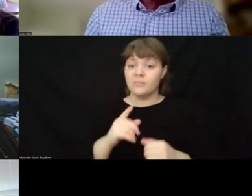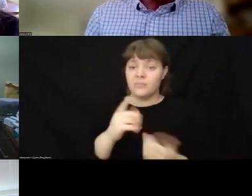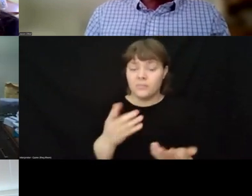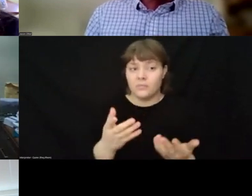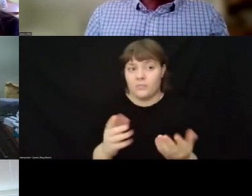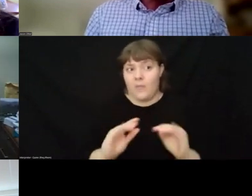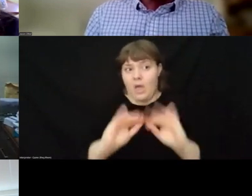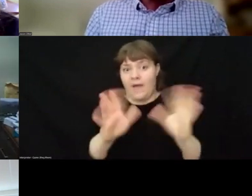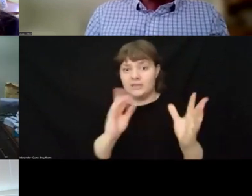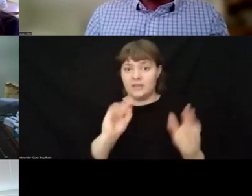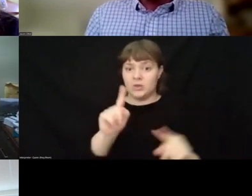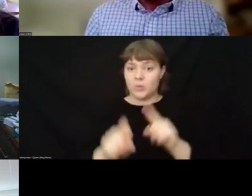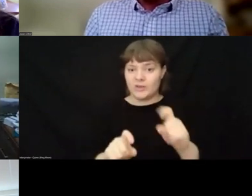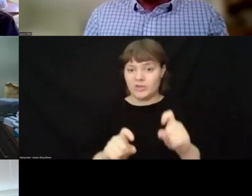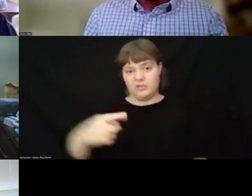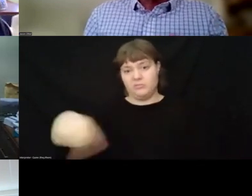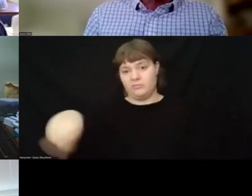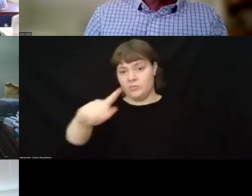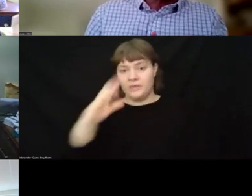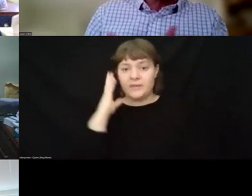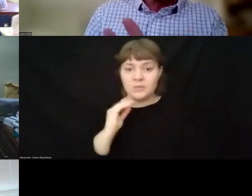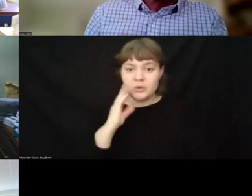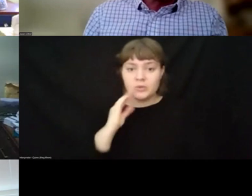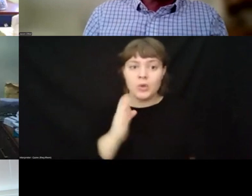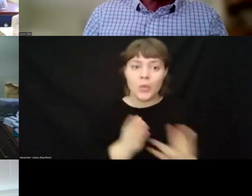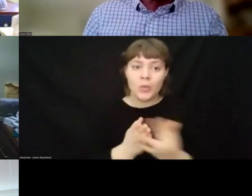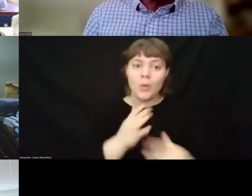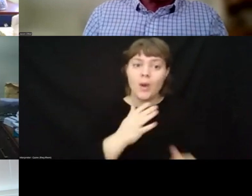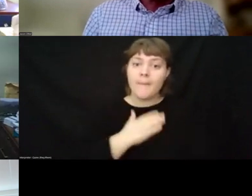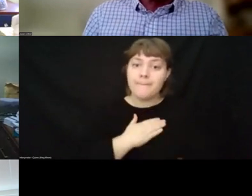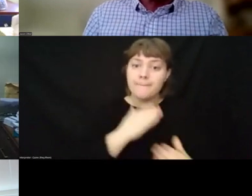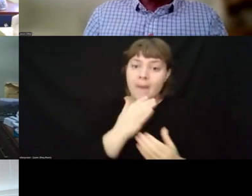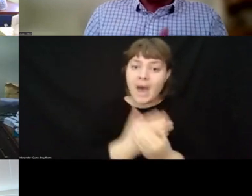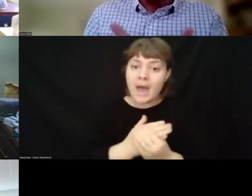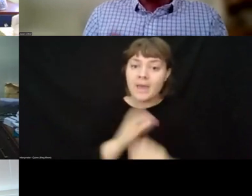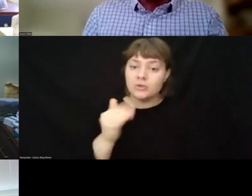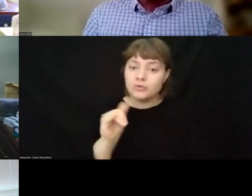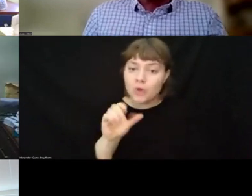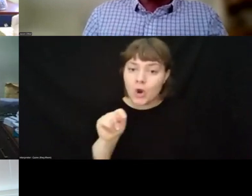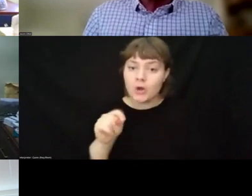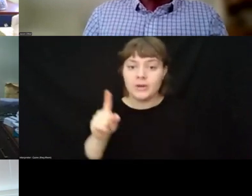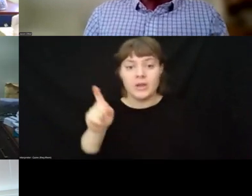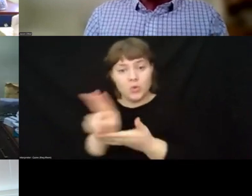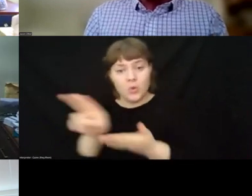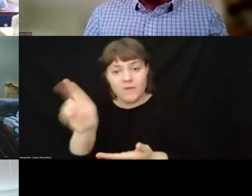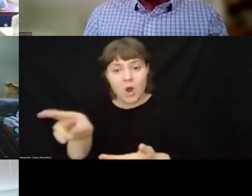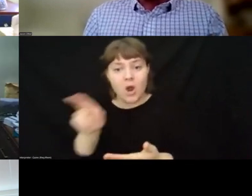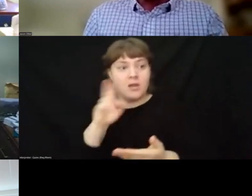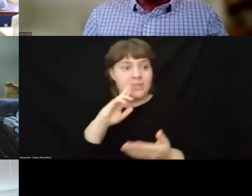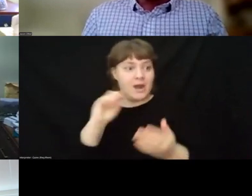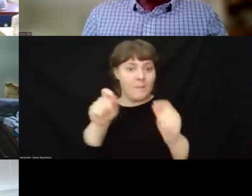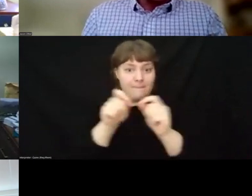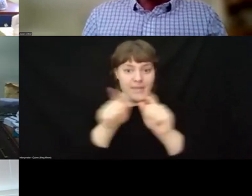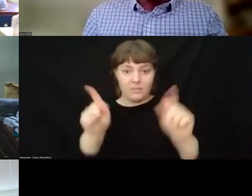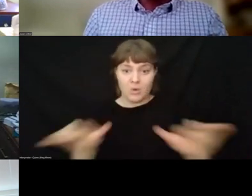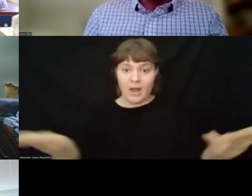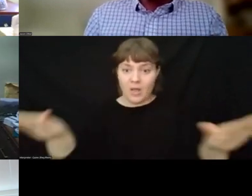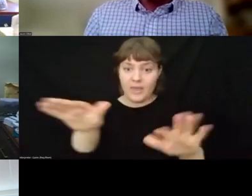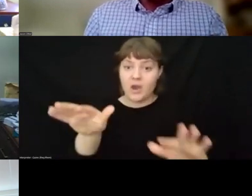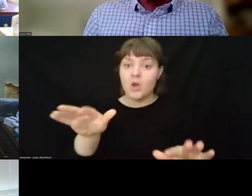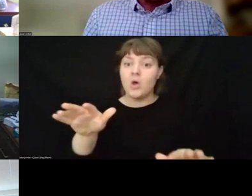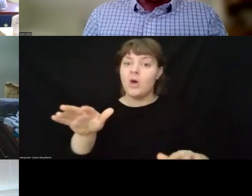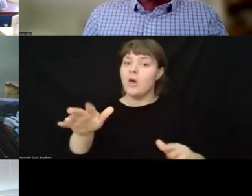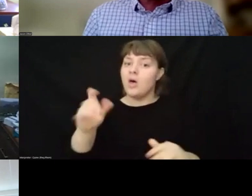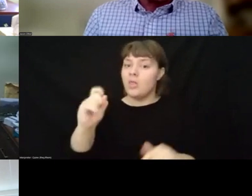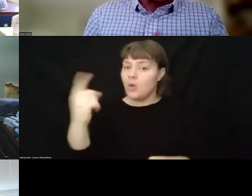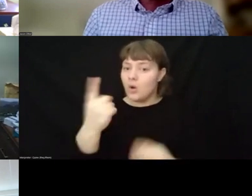obviously, as many of us have experienced through my chart and U of R, that are being put out there. These are reviewed in some